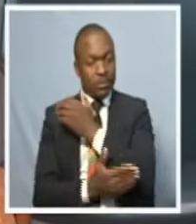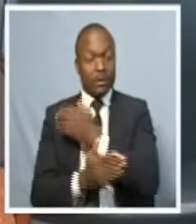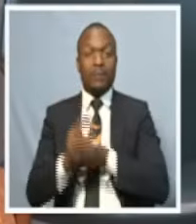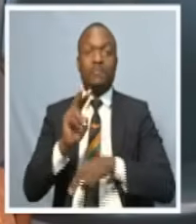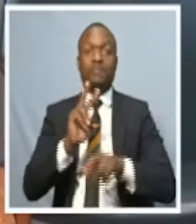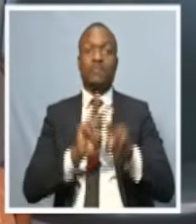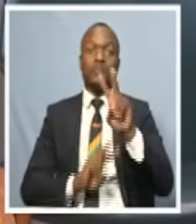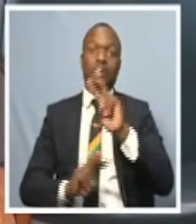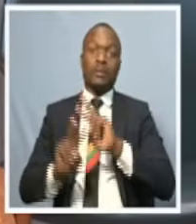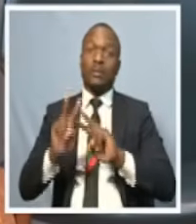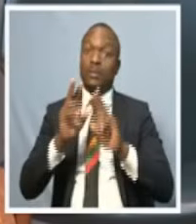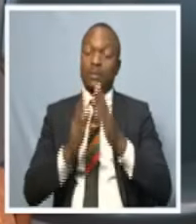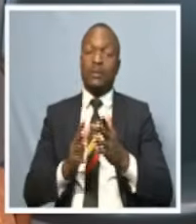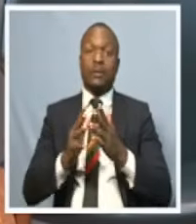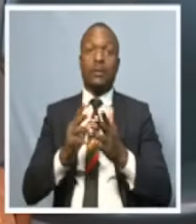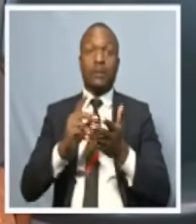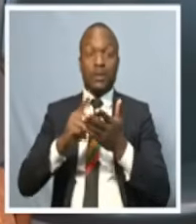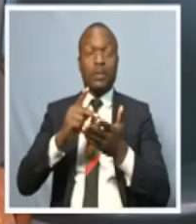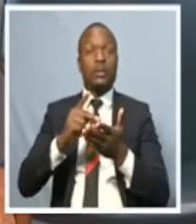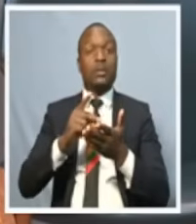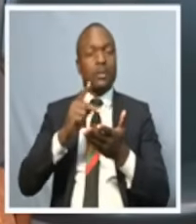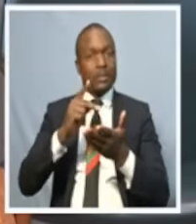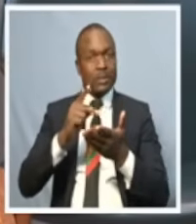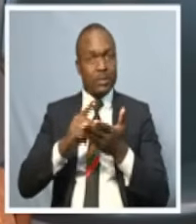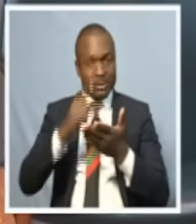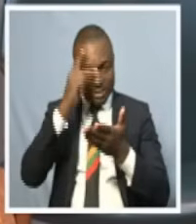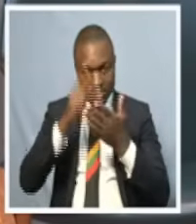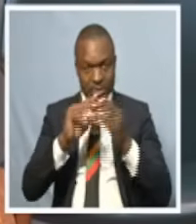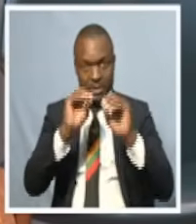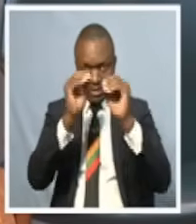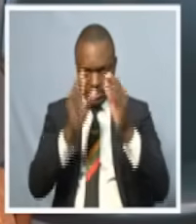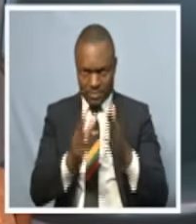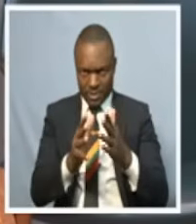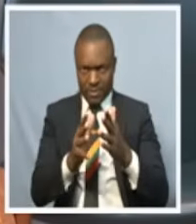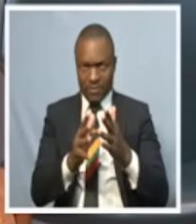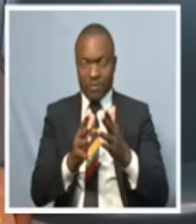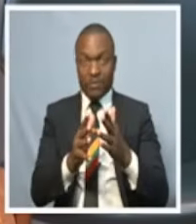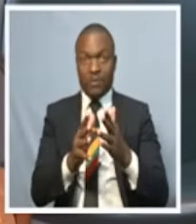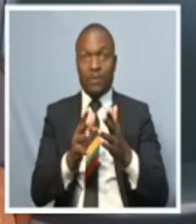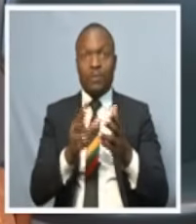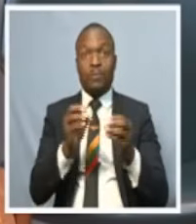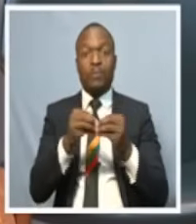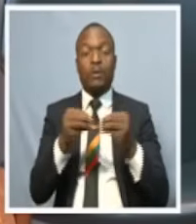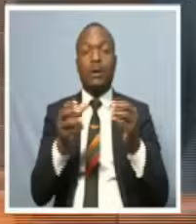and teachers from Kabwe Trust Secondary School in Kabwe District.